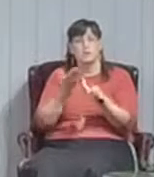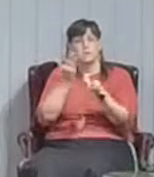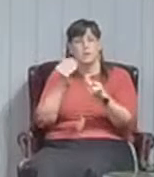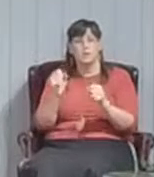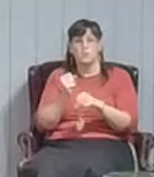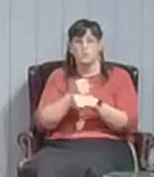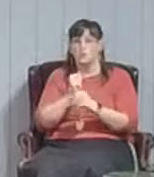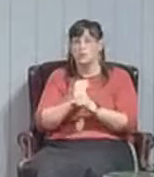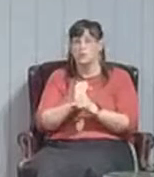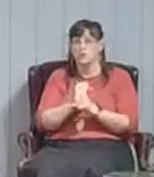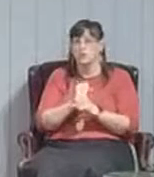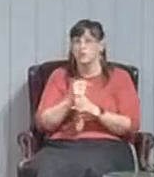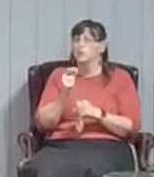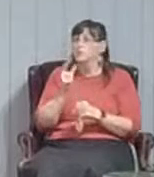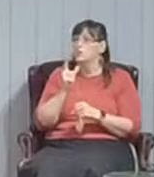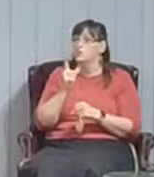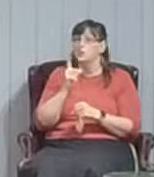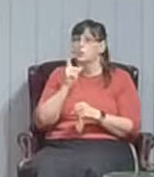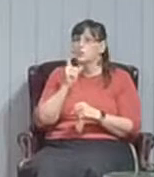more hands?